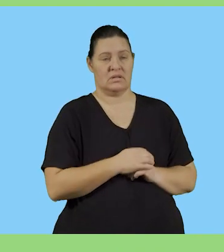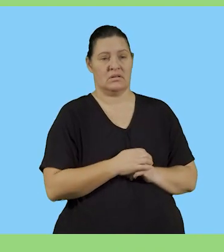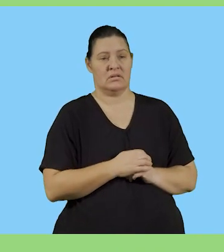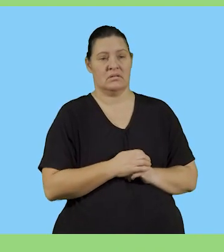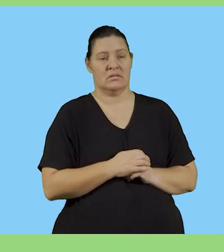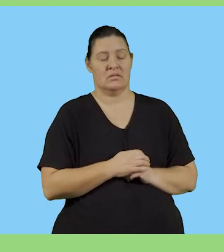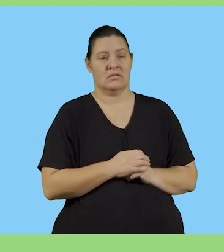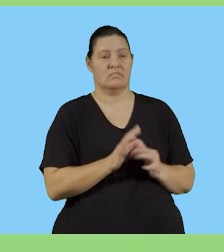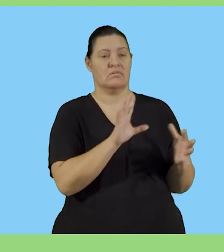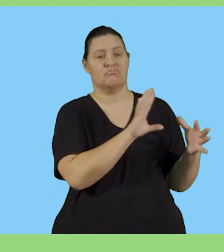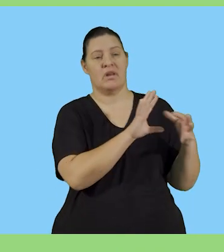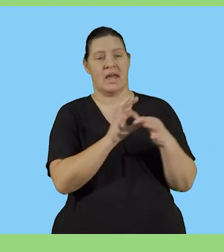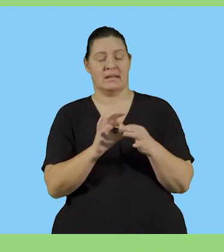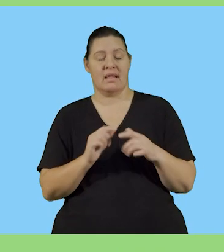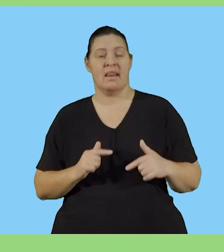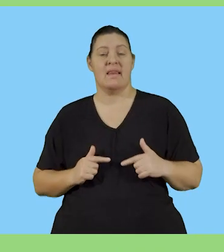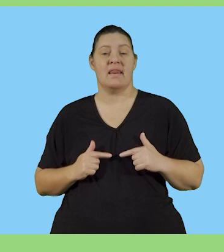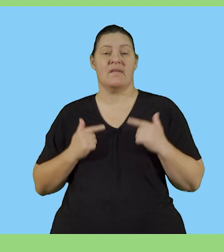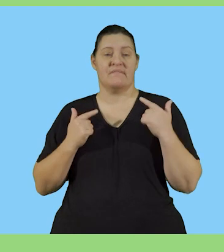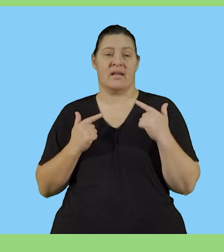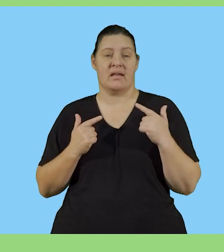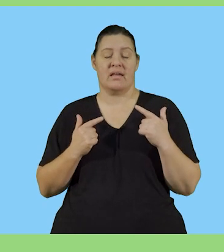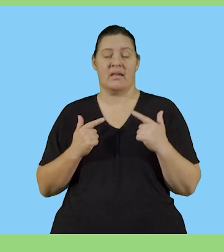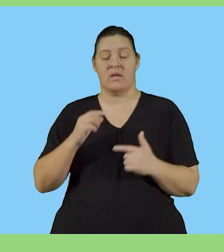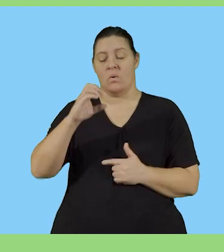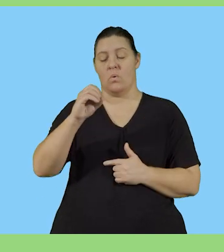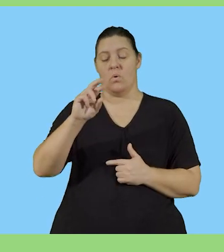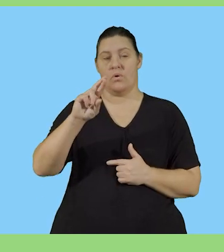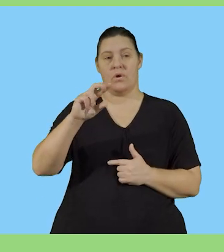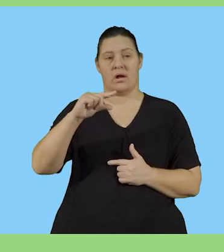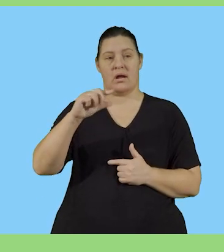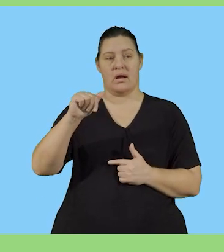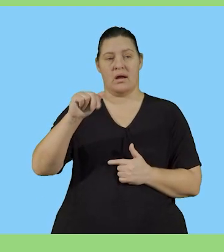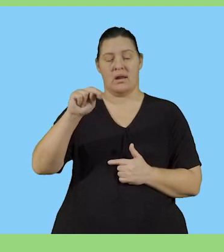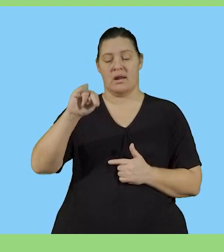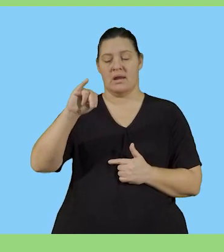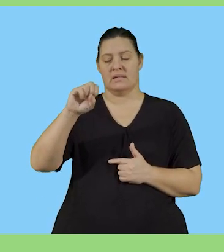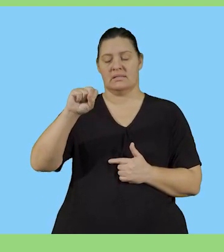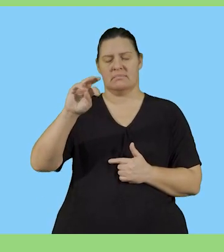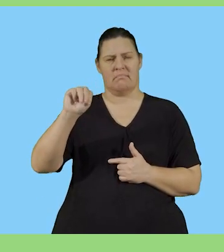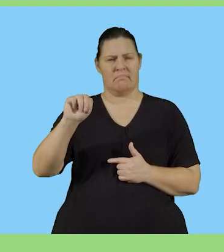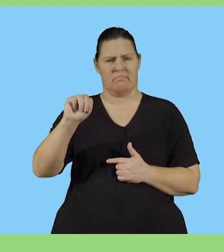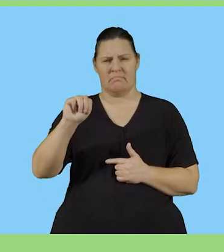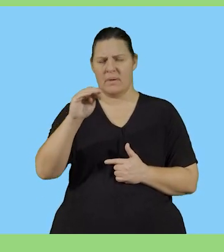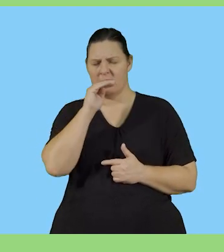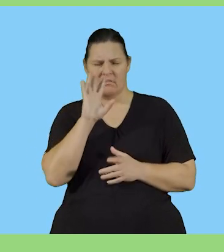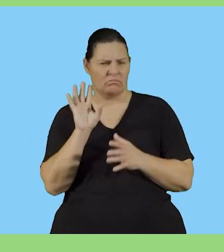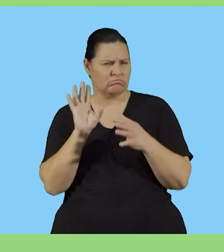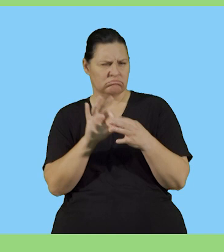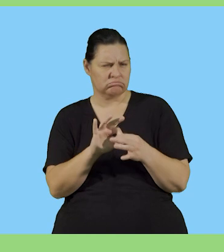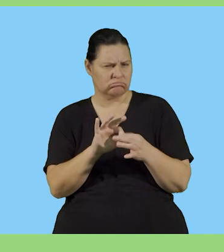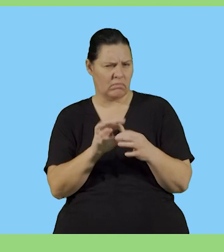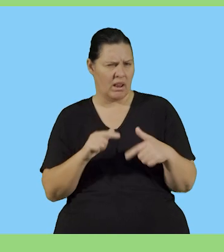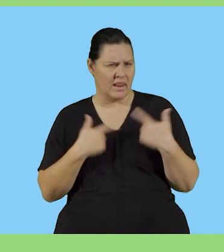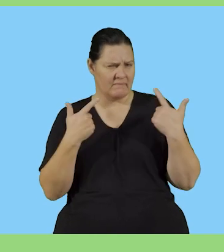is relating to living organisms. So what is it that is relating to